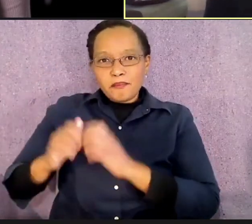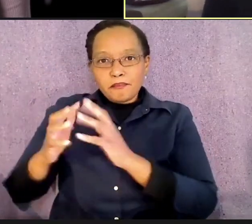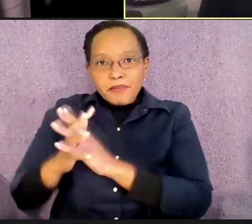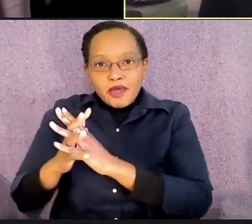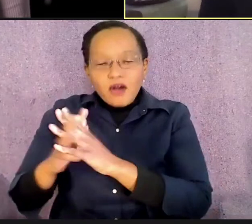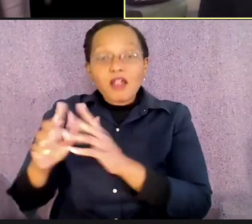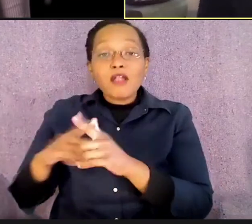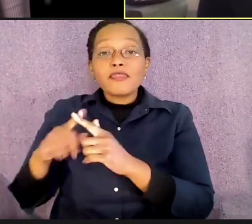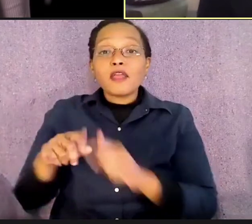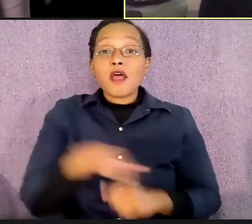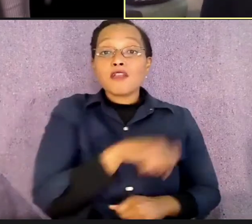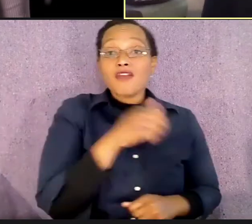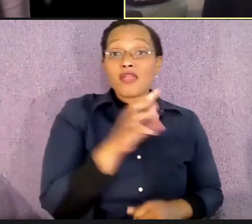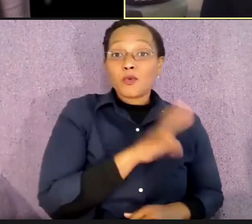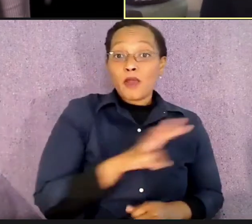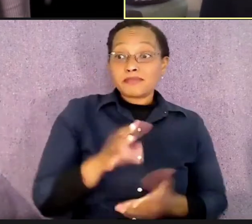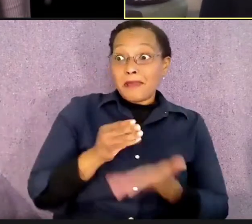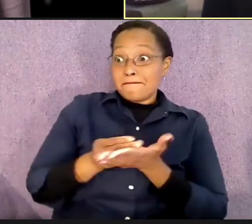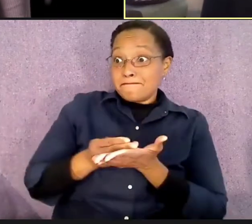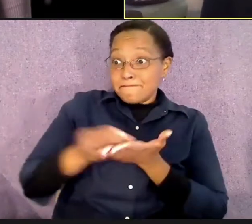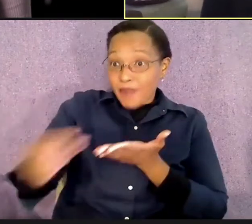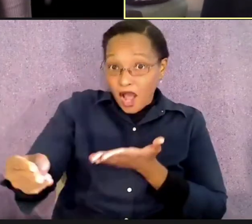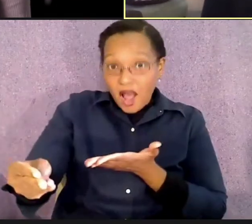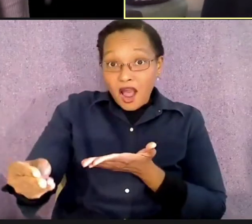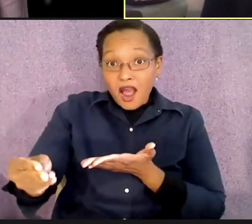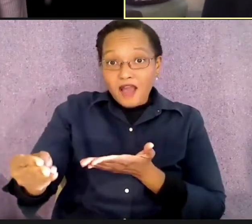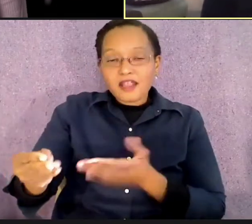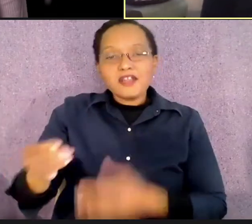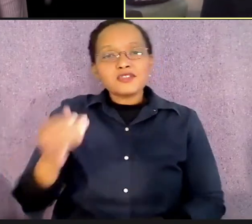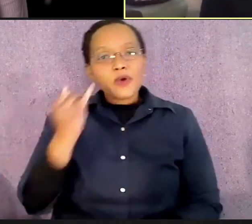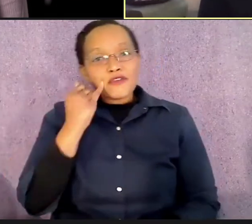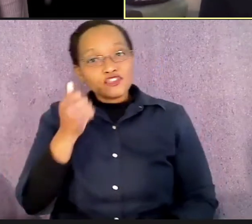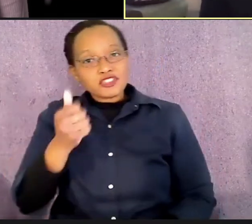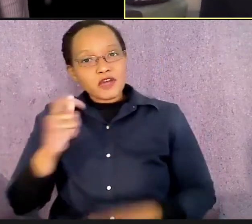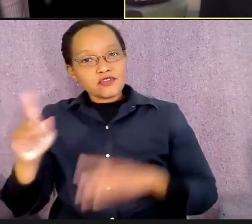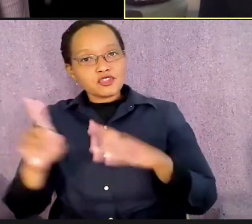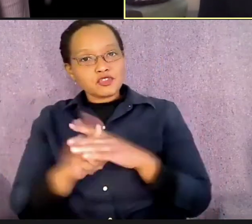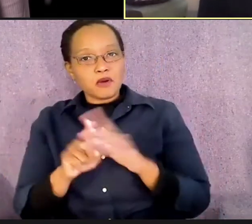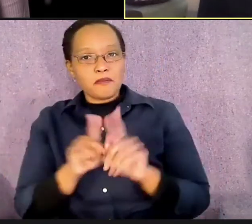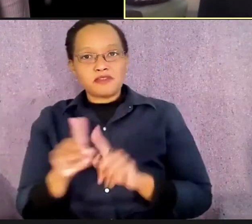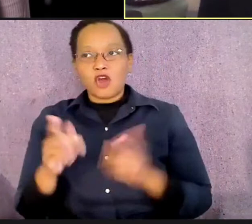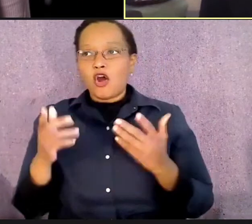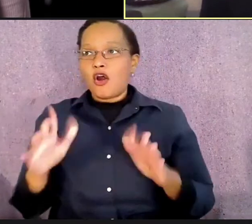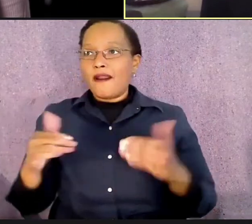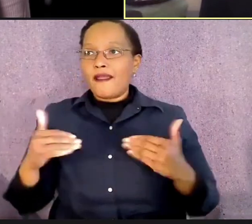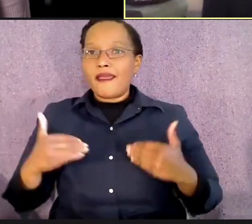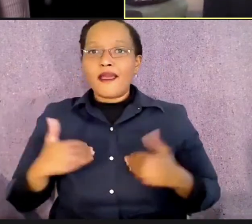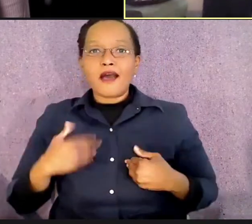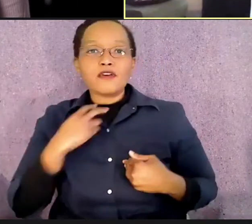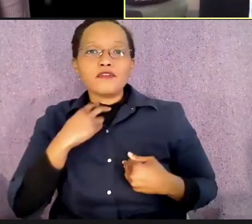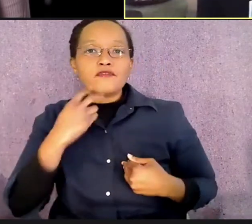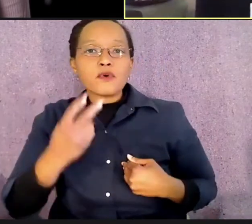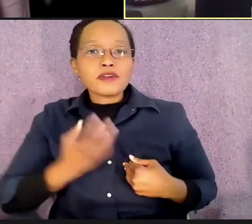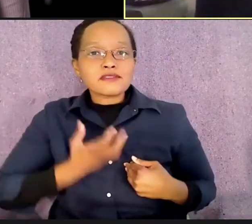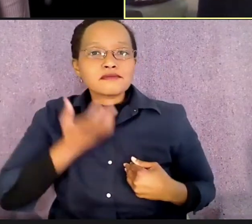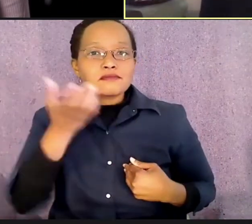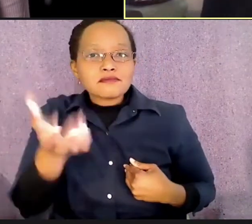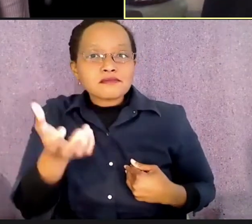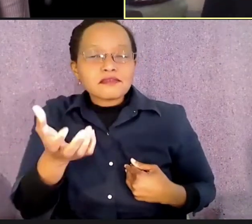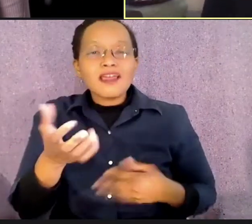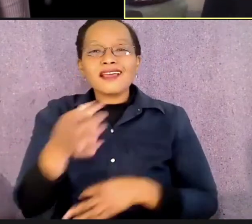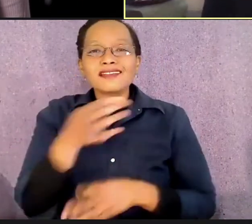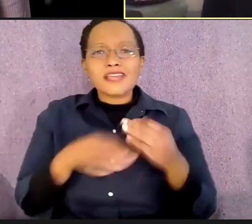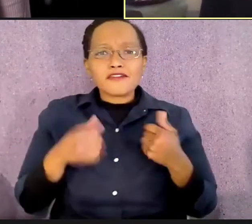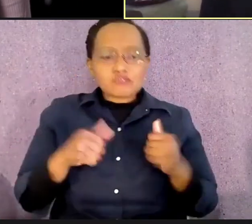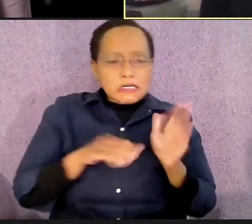of this." So if you can come through the door as somebody who's already a voice, as opposed to somebody who's trying to build a voice for another platform, that's always